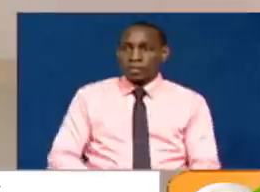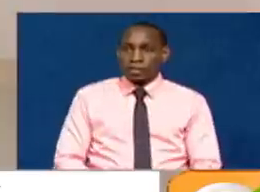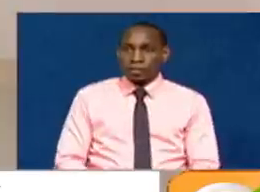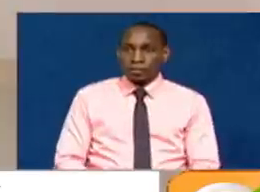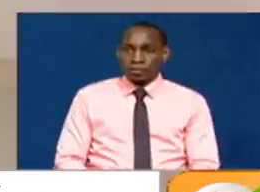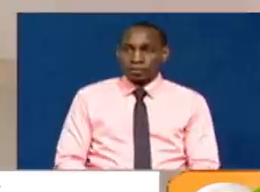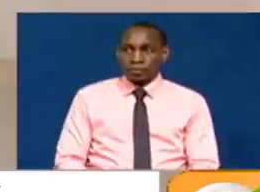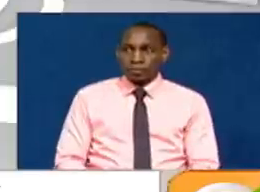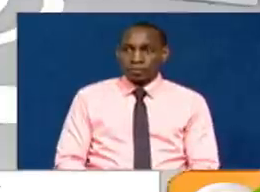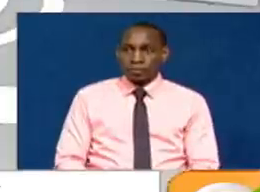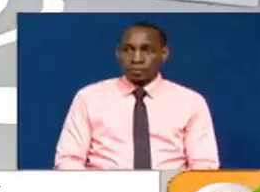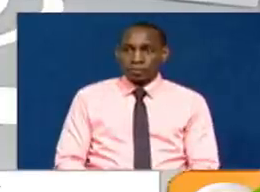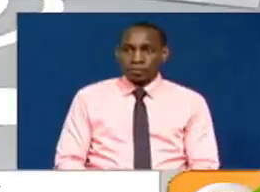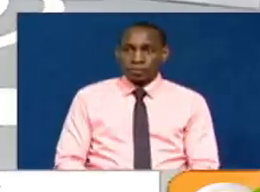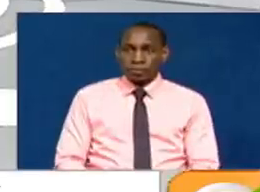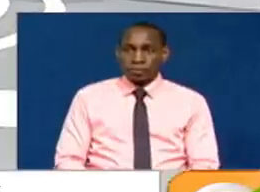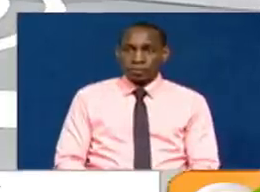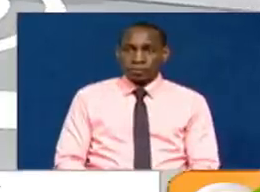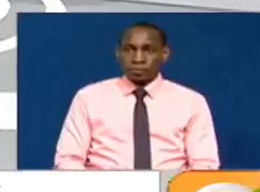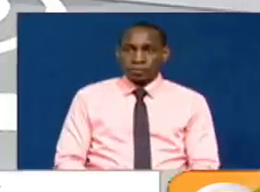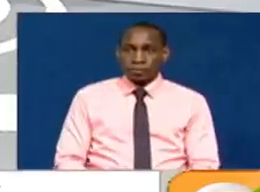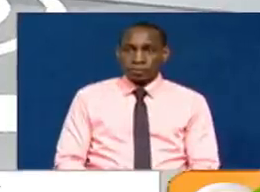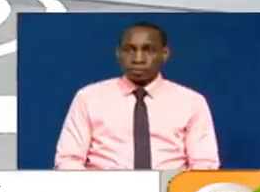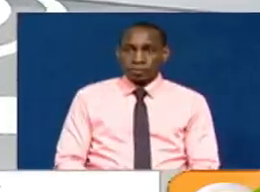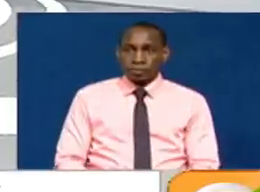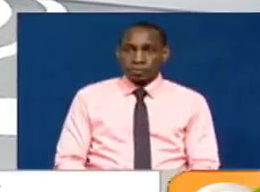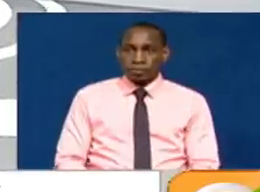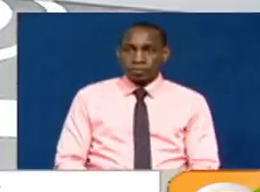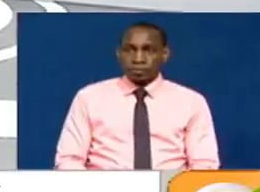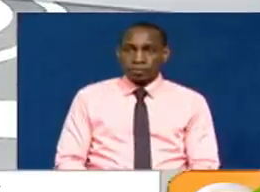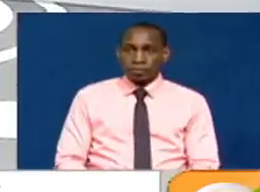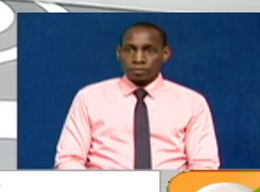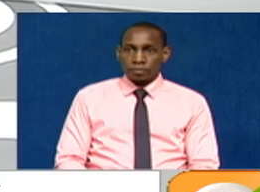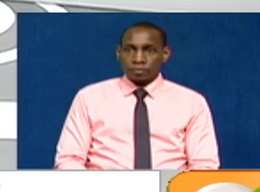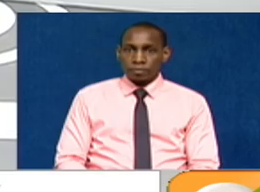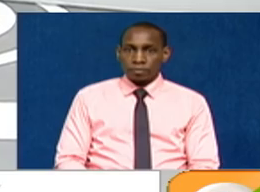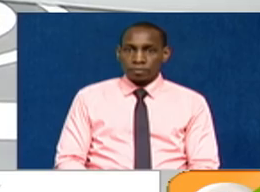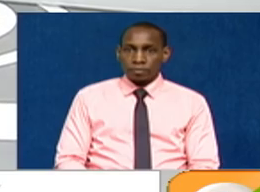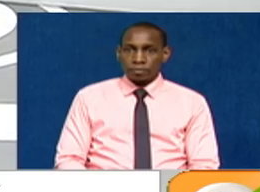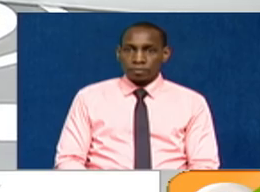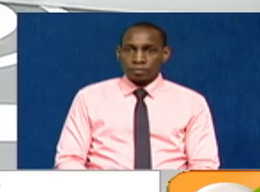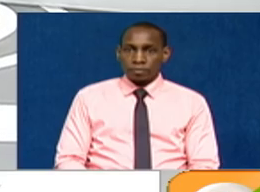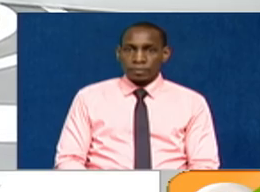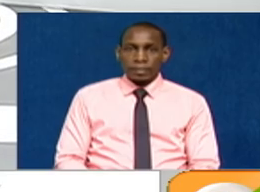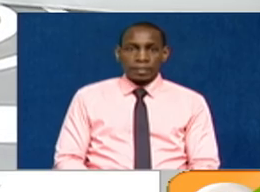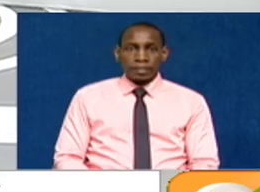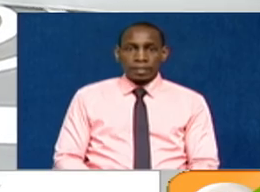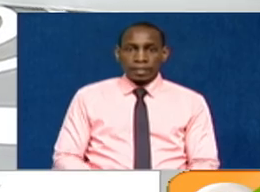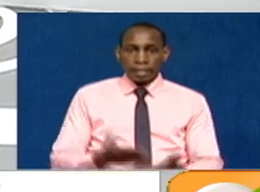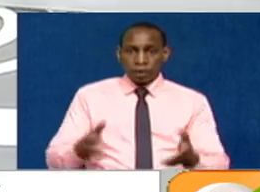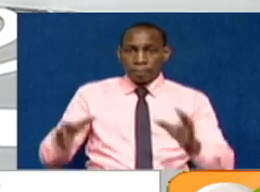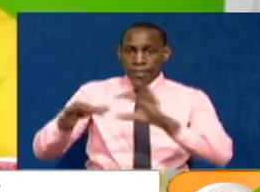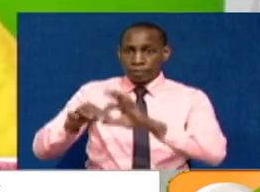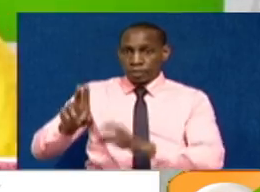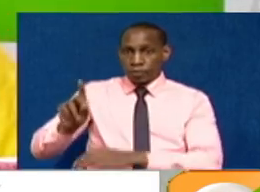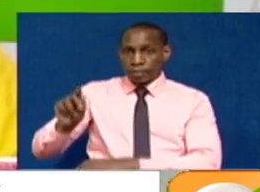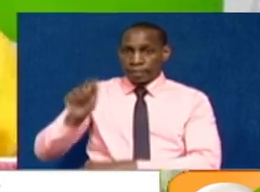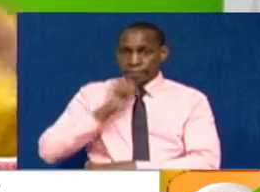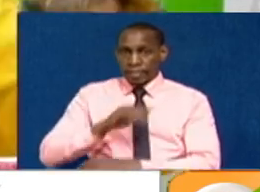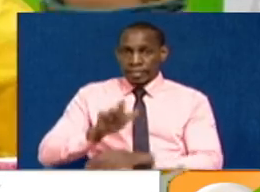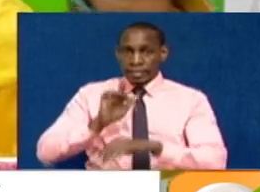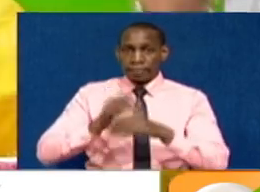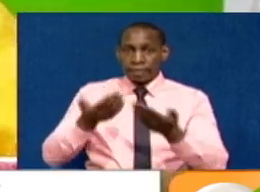will Anwai Guru's move to UDA deny the Raila Odinga team? She's a